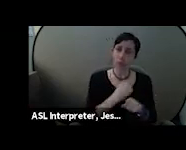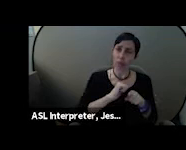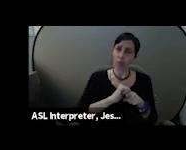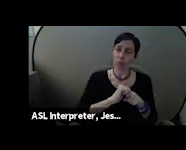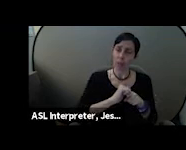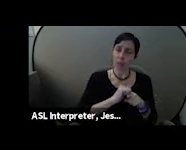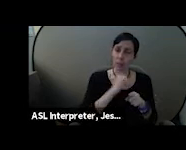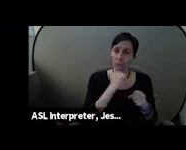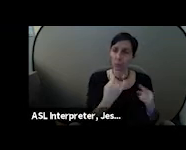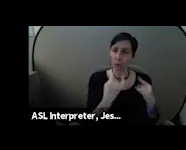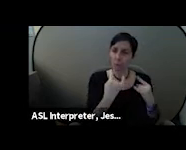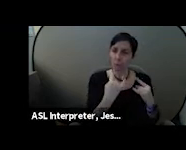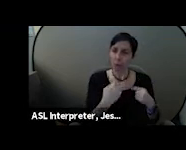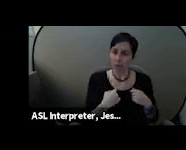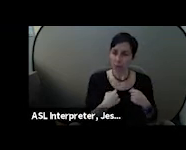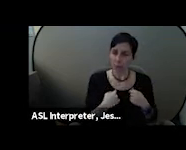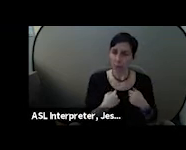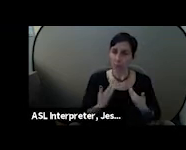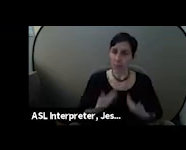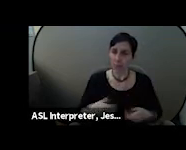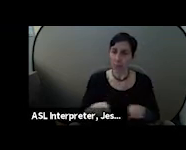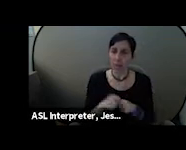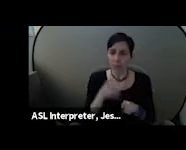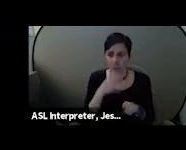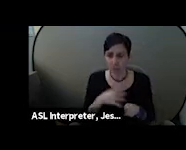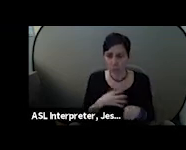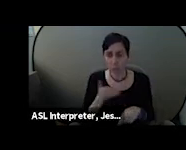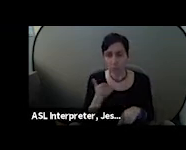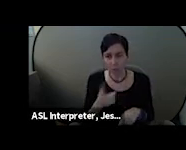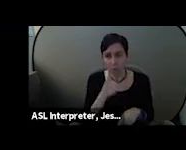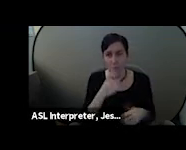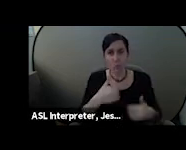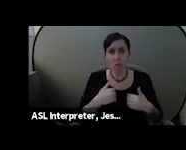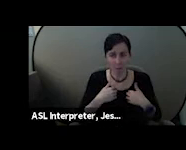mock me for being a woman in the facility with a beard.